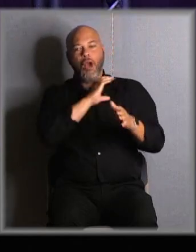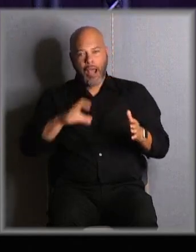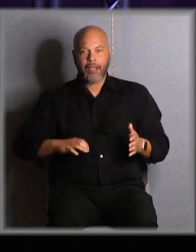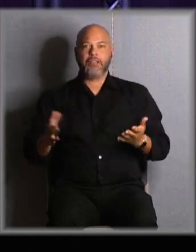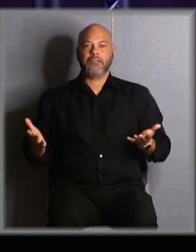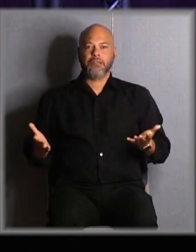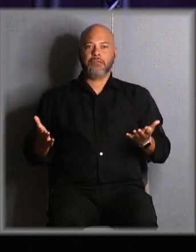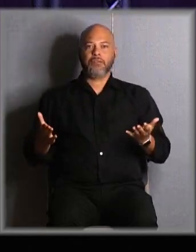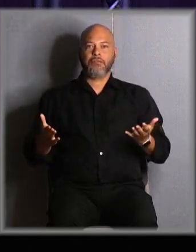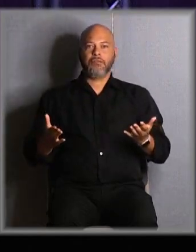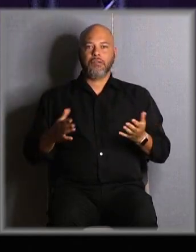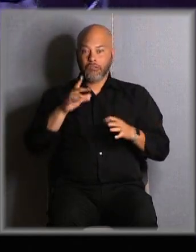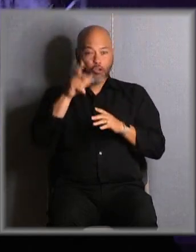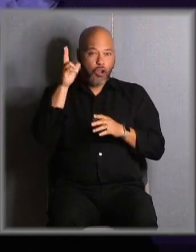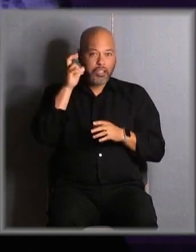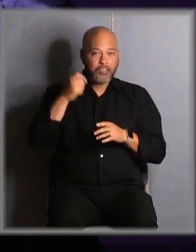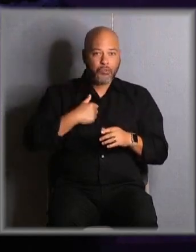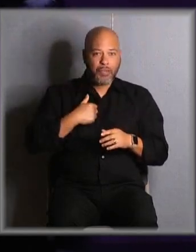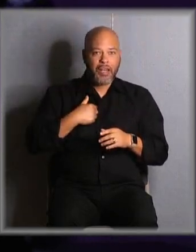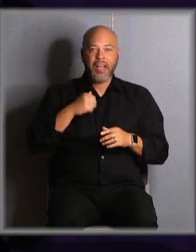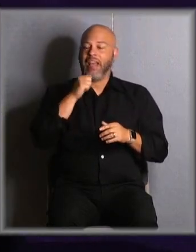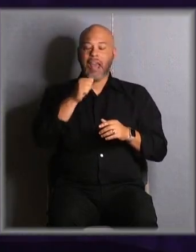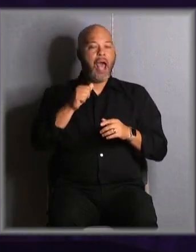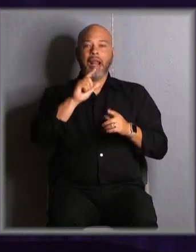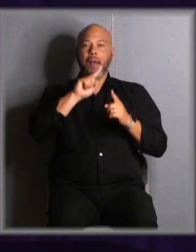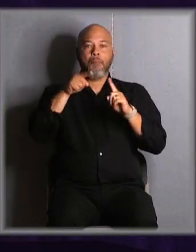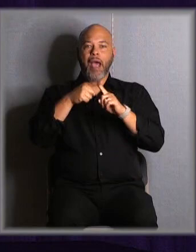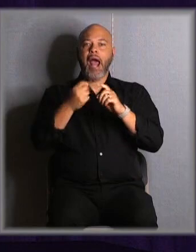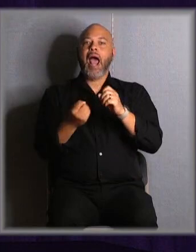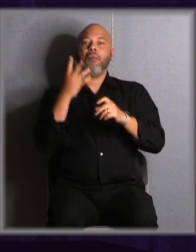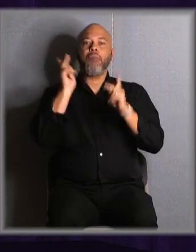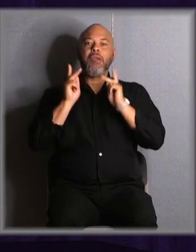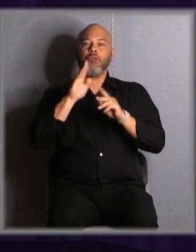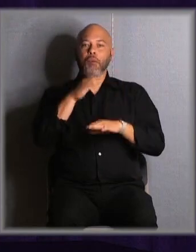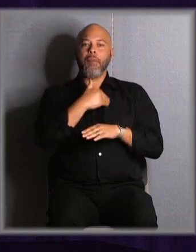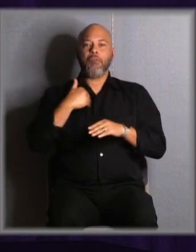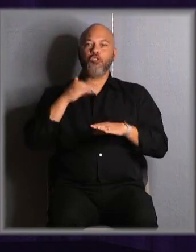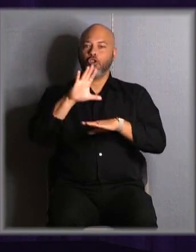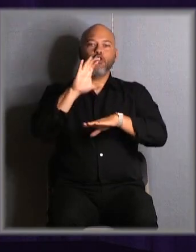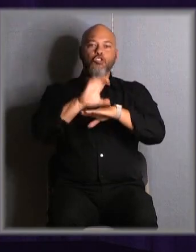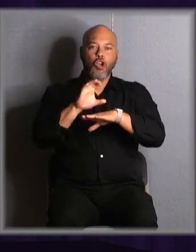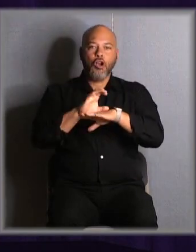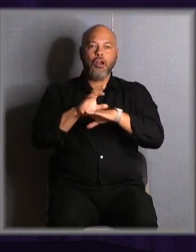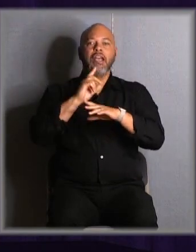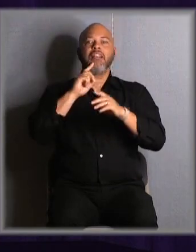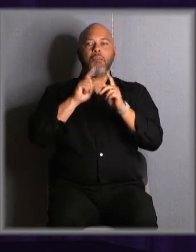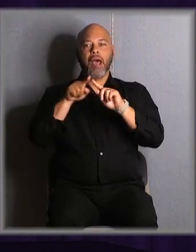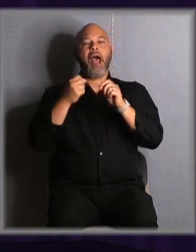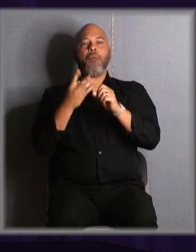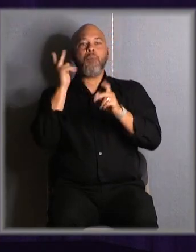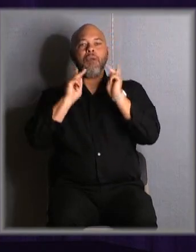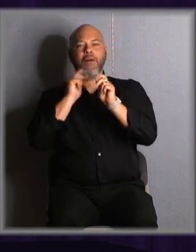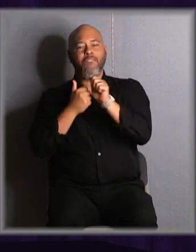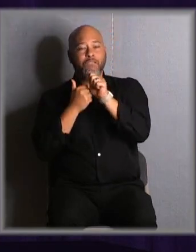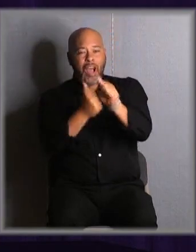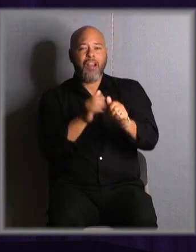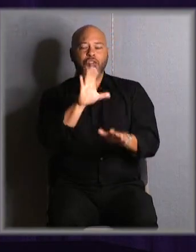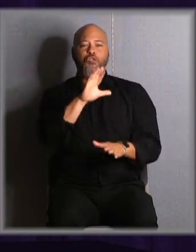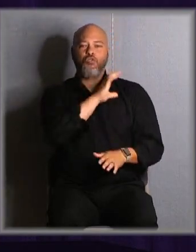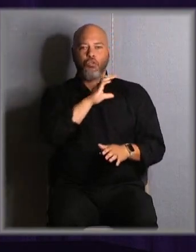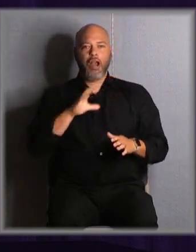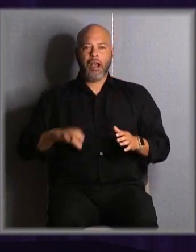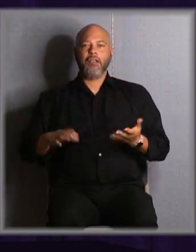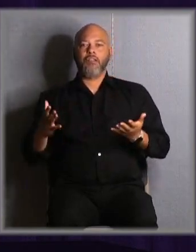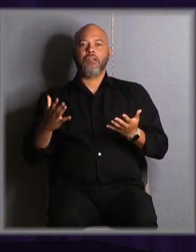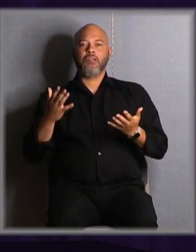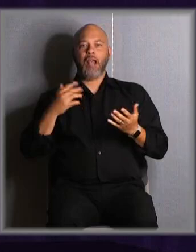say again, because I say it's not about membership. It's about discipleship. When you become a disciple,